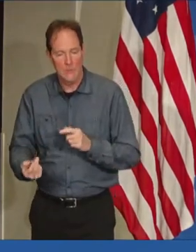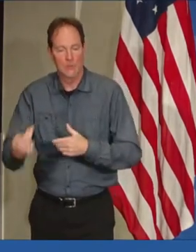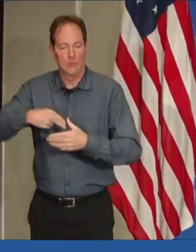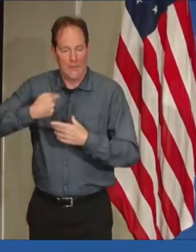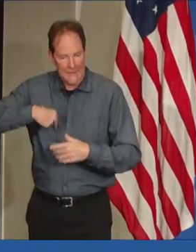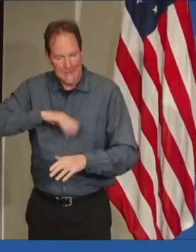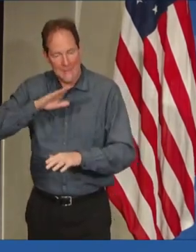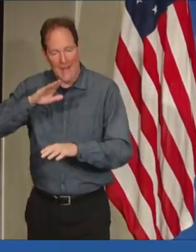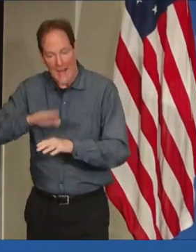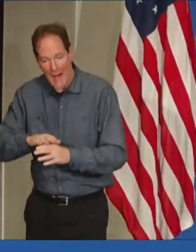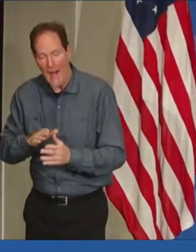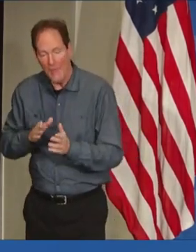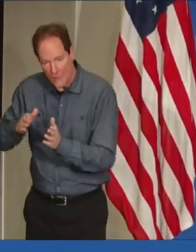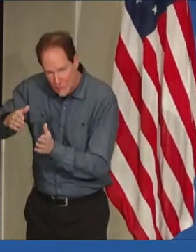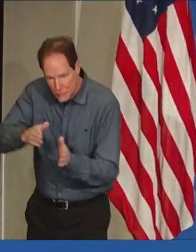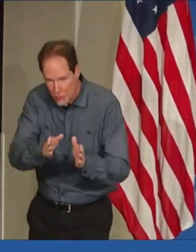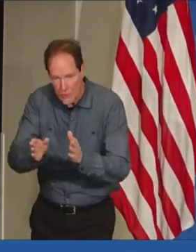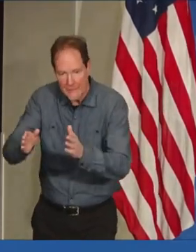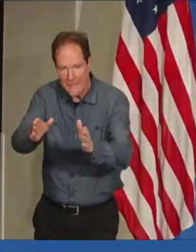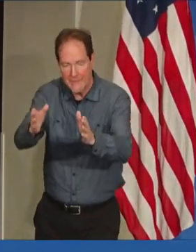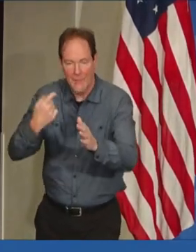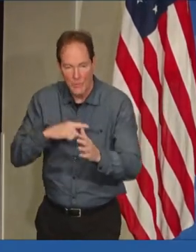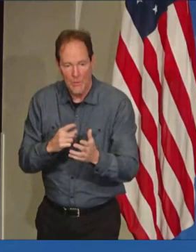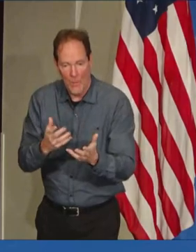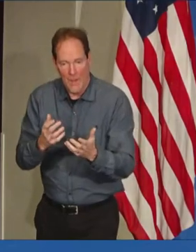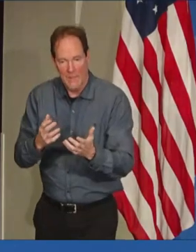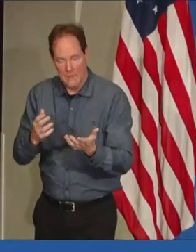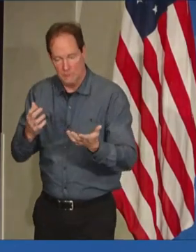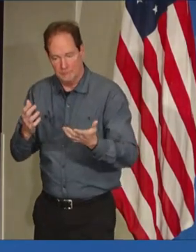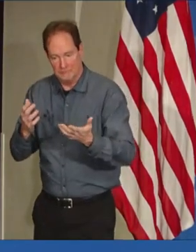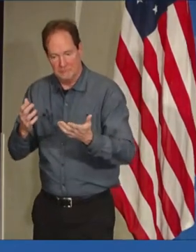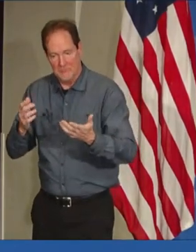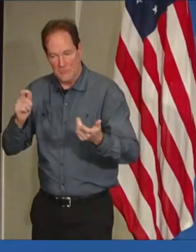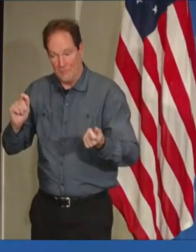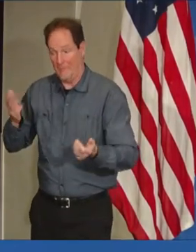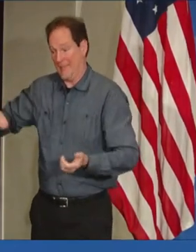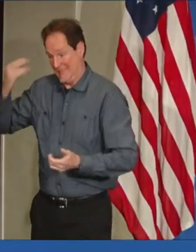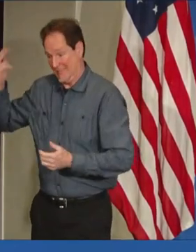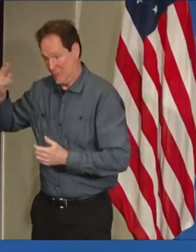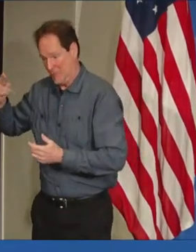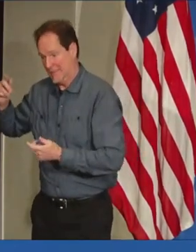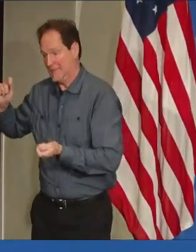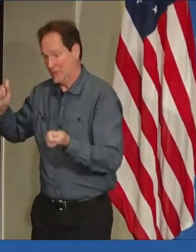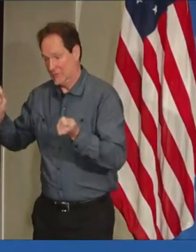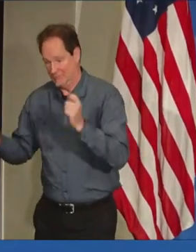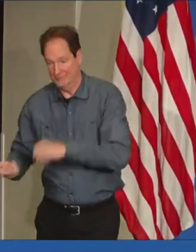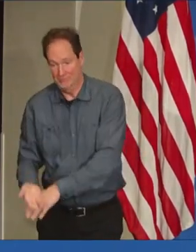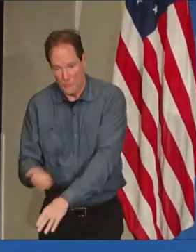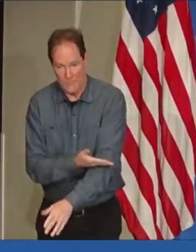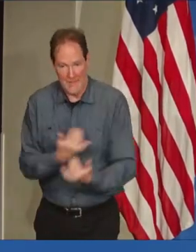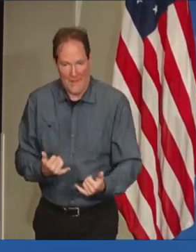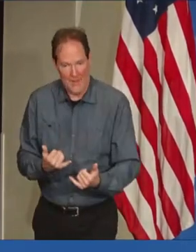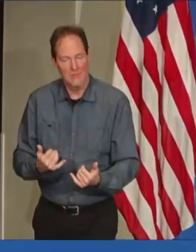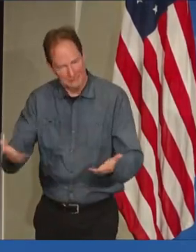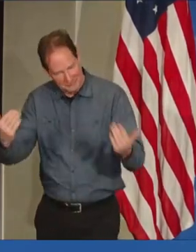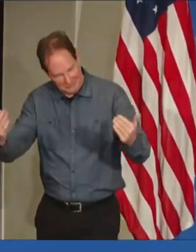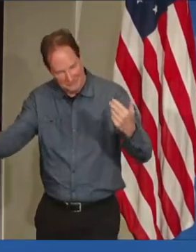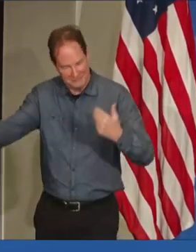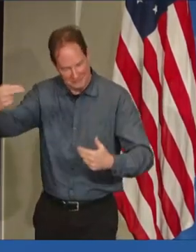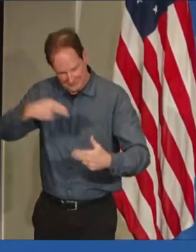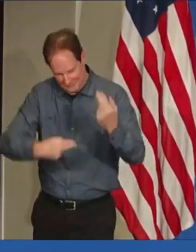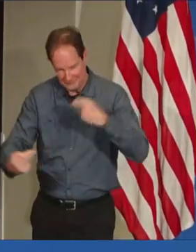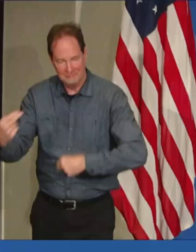journey as we look to rectify what we've done wrong. And what I think is important about that is